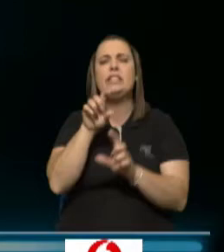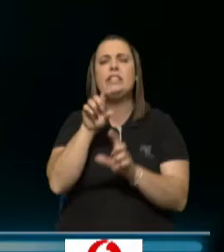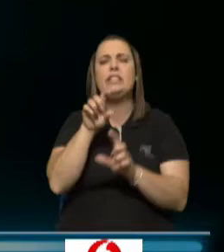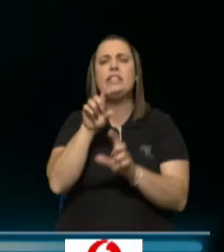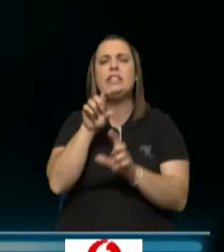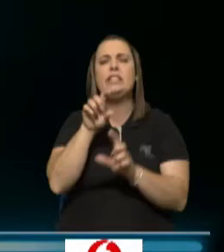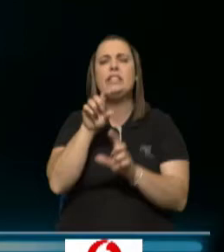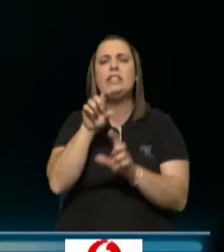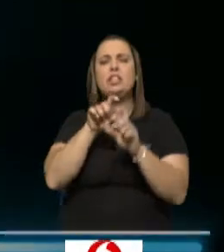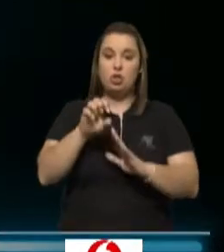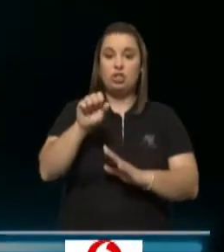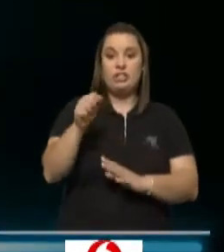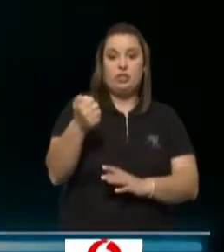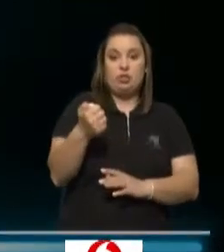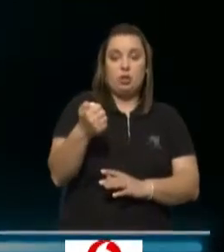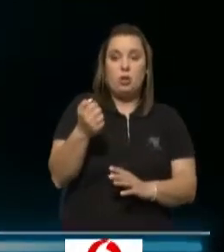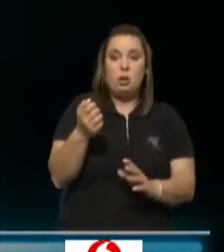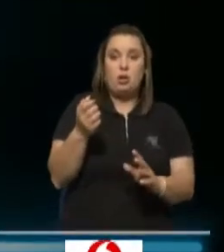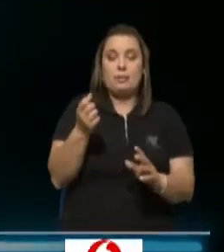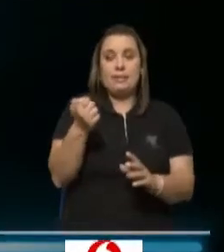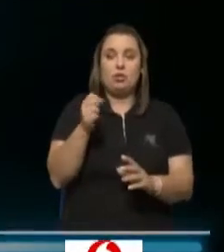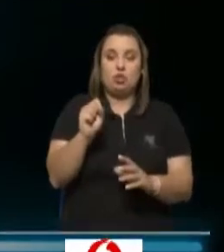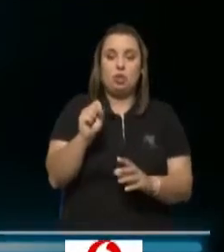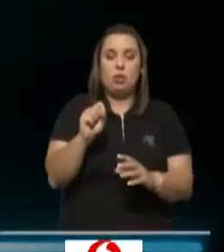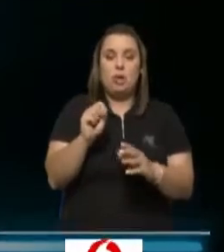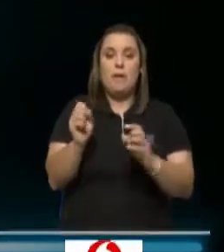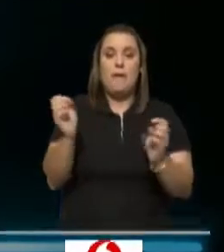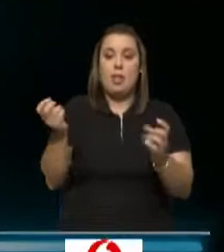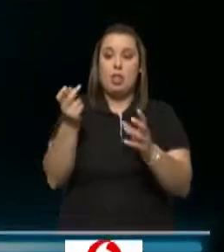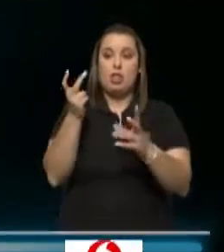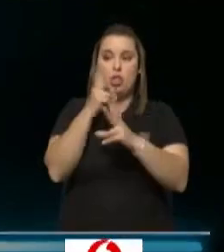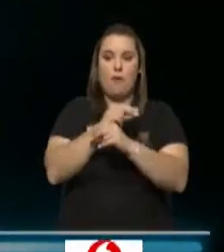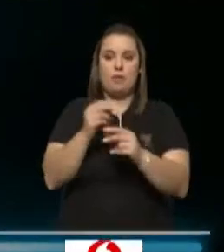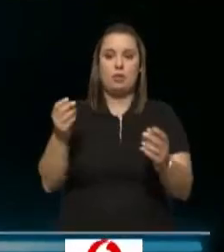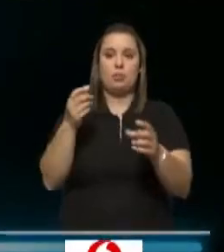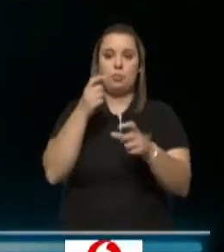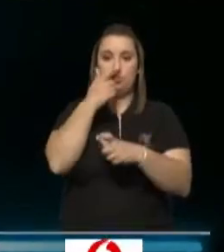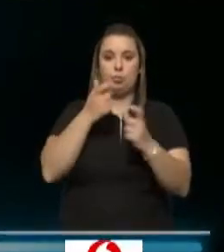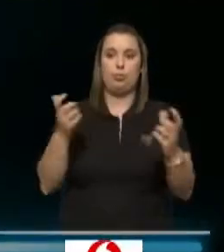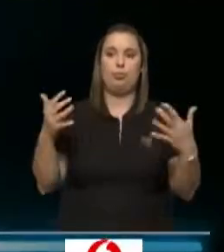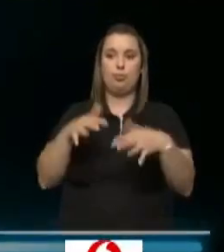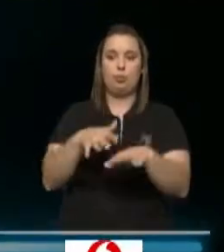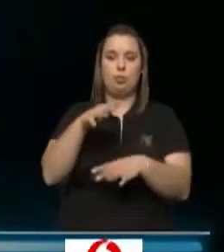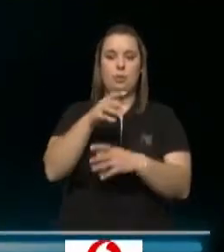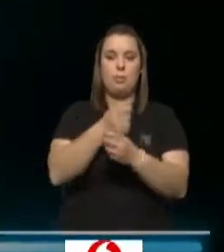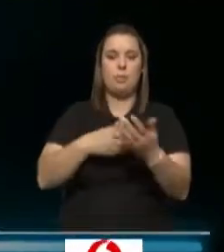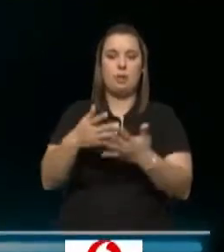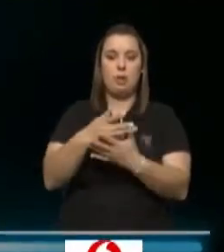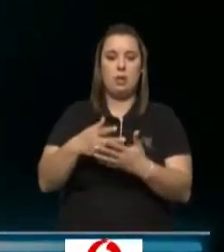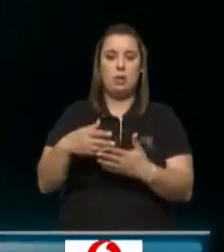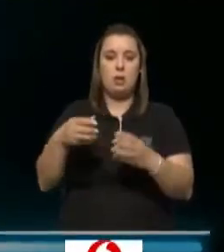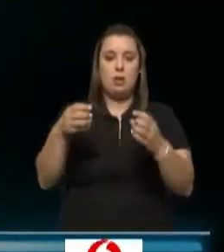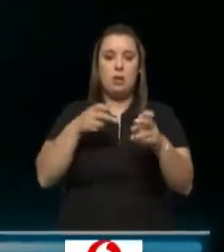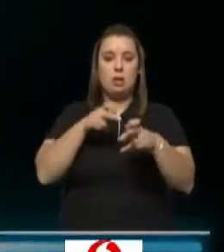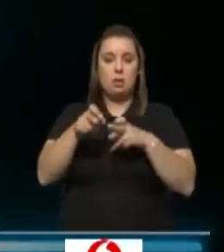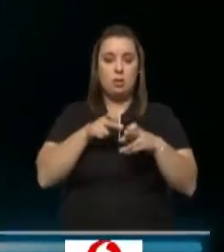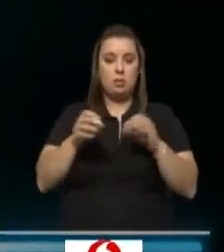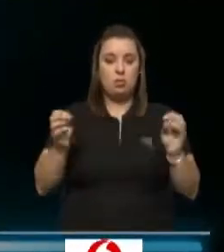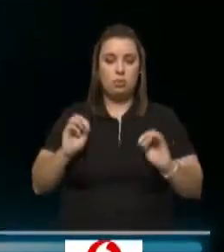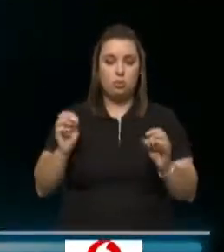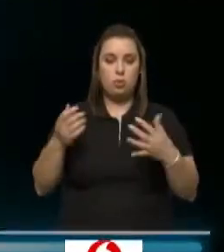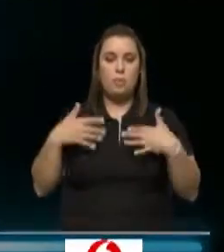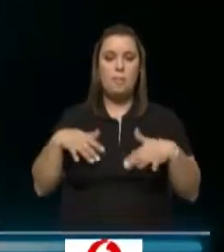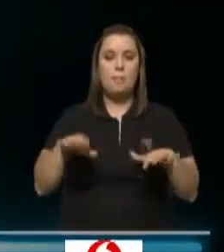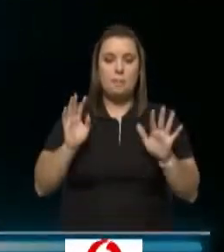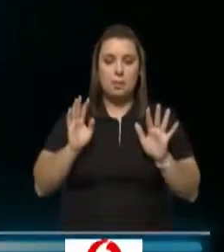that one of the conditions in the tender for 5G was to promote the entry of new operators to the market. I think none